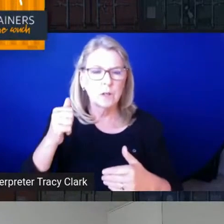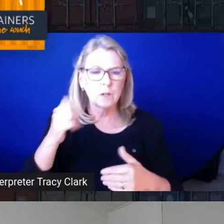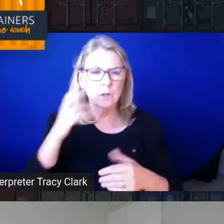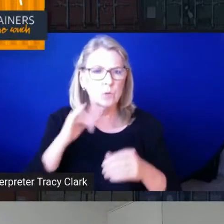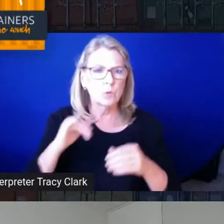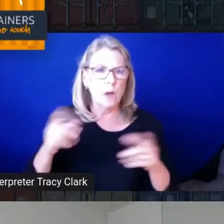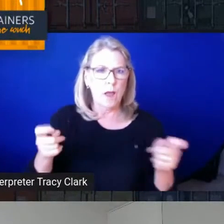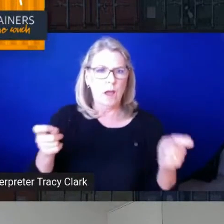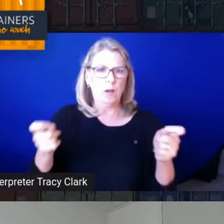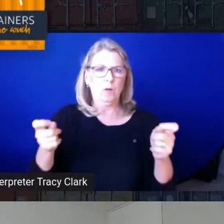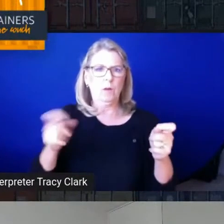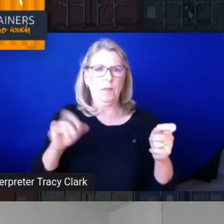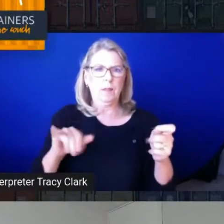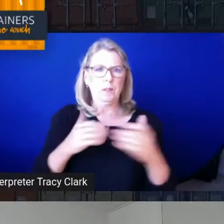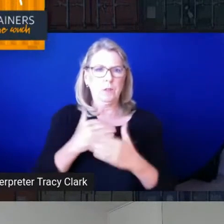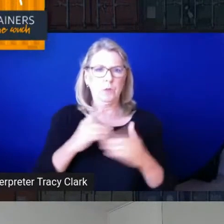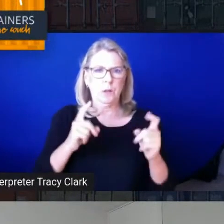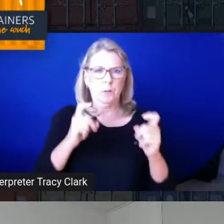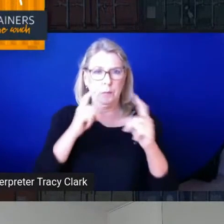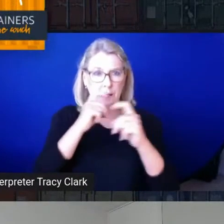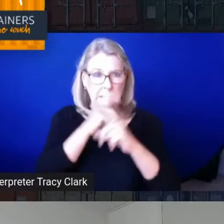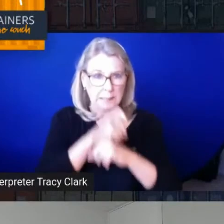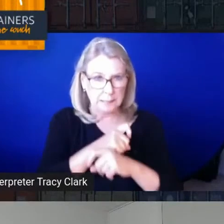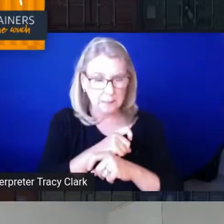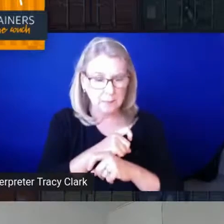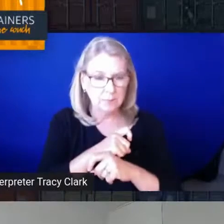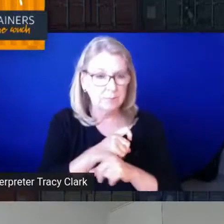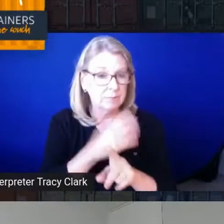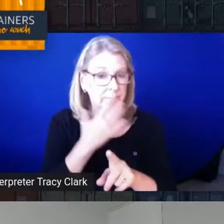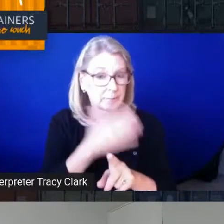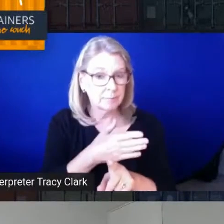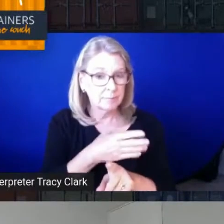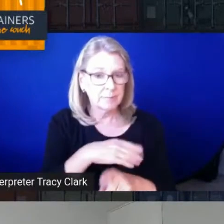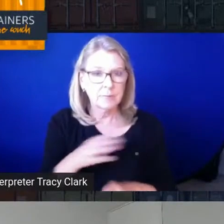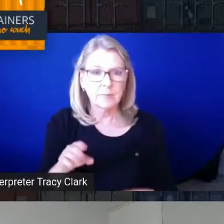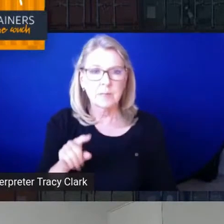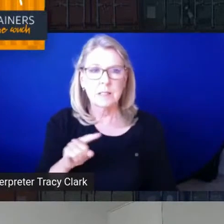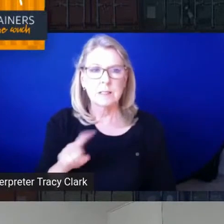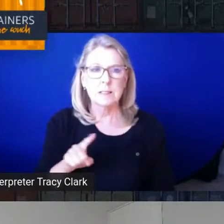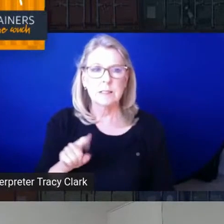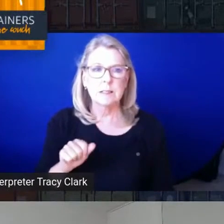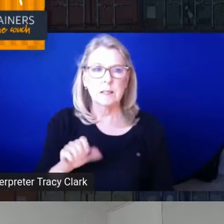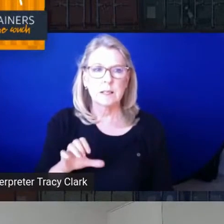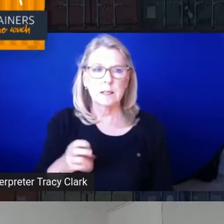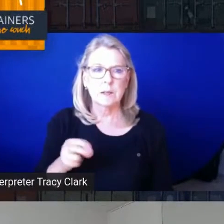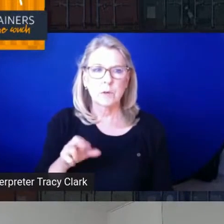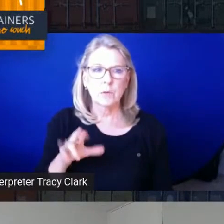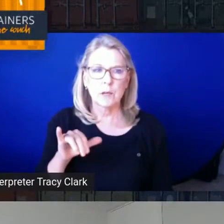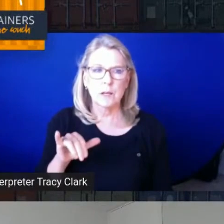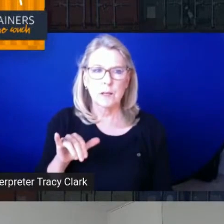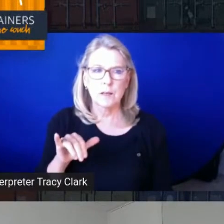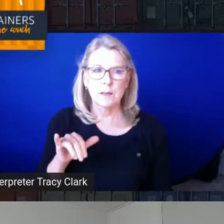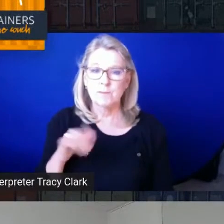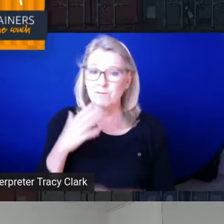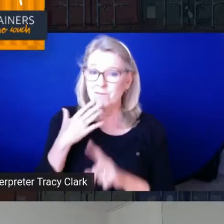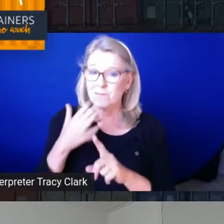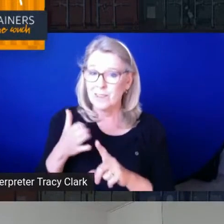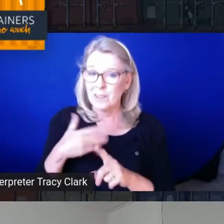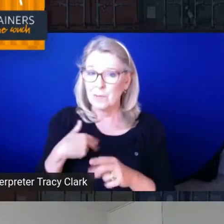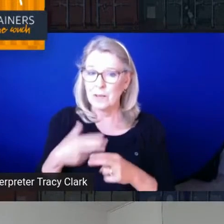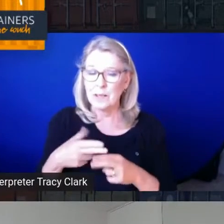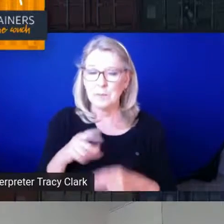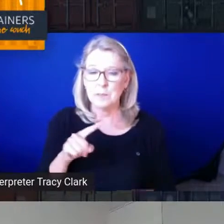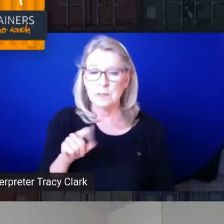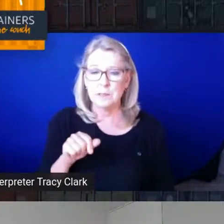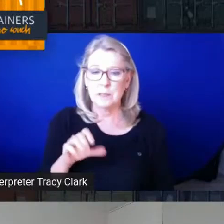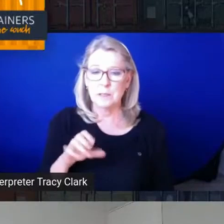Great, thank you. Zachary, how about yourself? Hey, thanks, Alan. It's great to be here. My name's Zachary Smith. I'm the managing